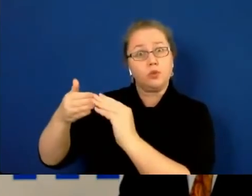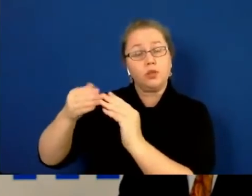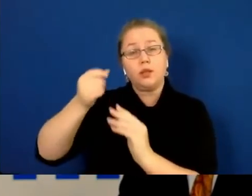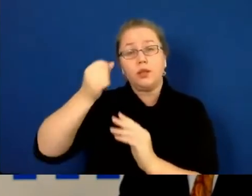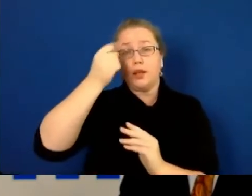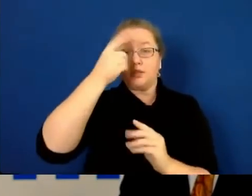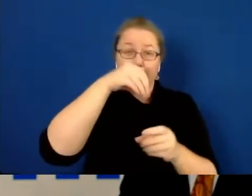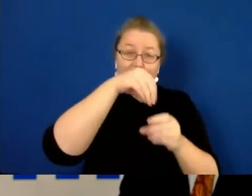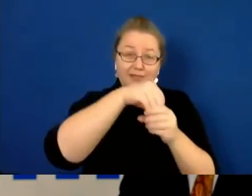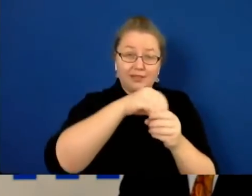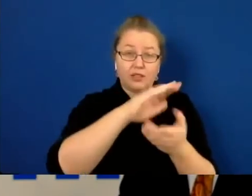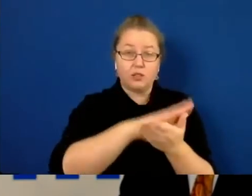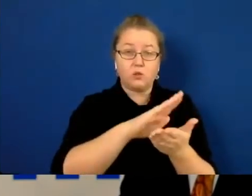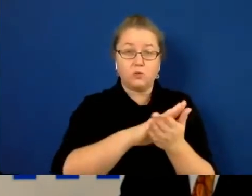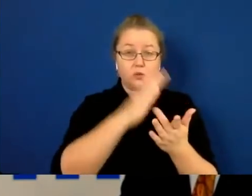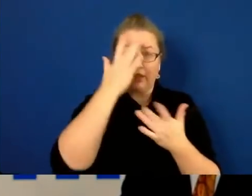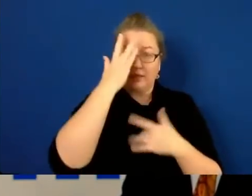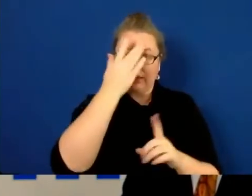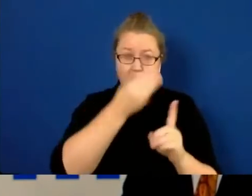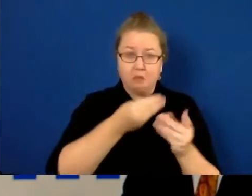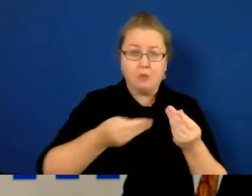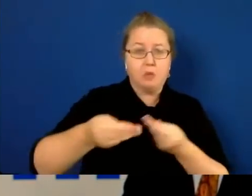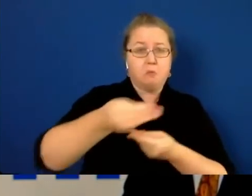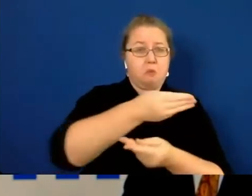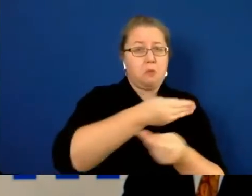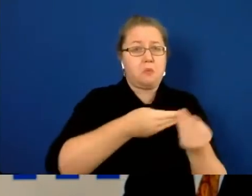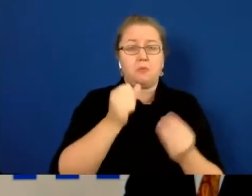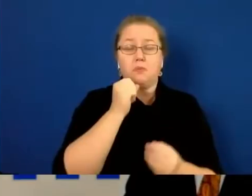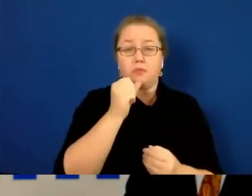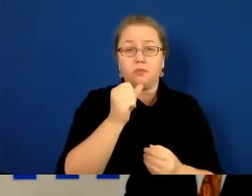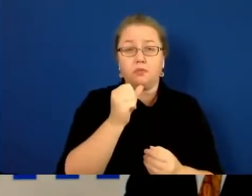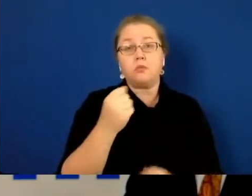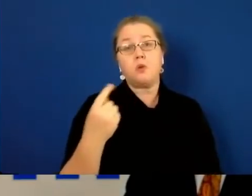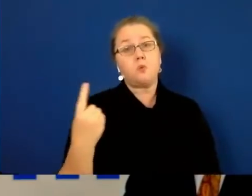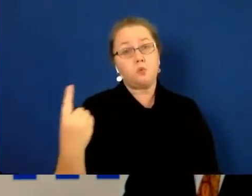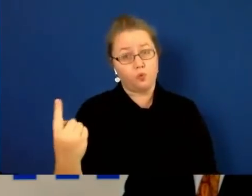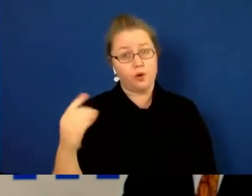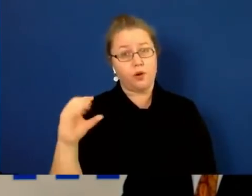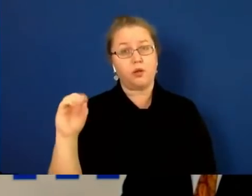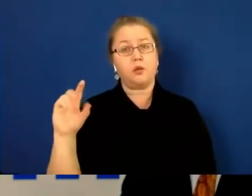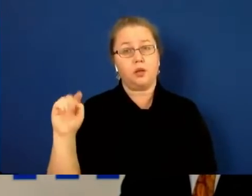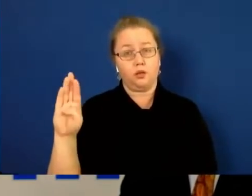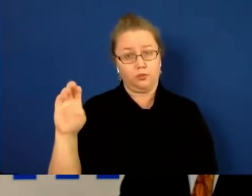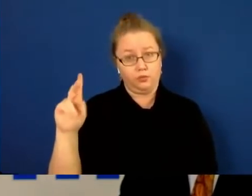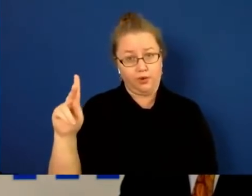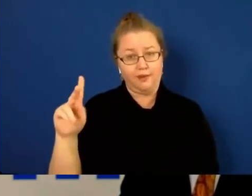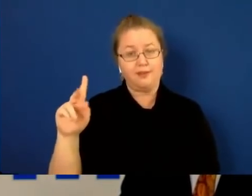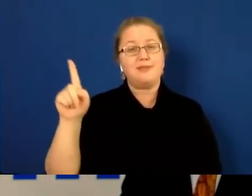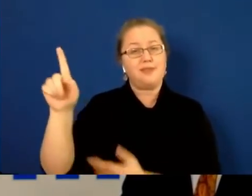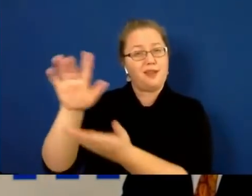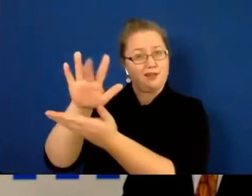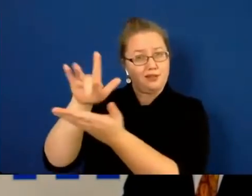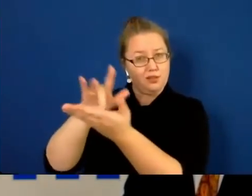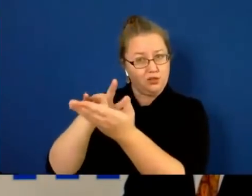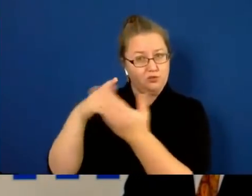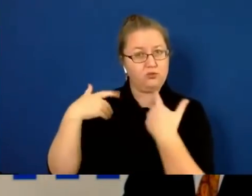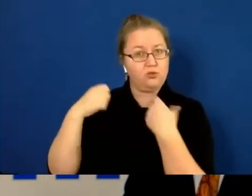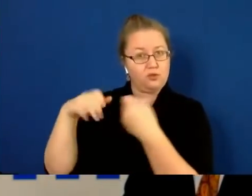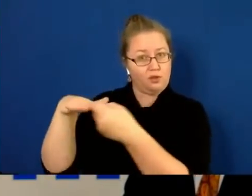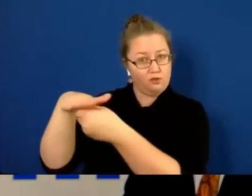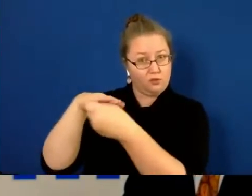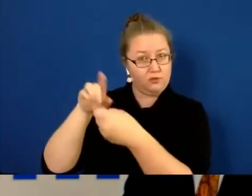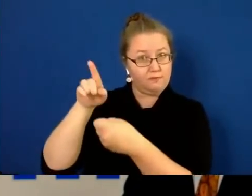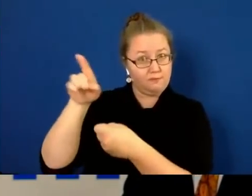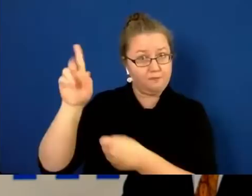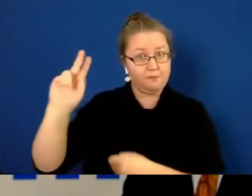at how many are unlinked cases. So those are things. There's no hard and fast number, but I can say when we look at